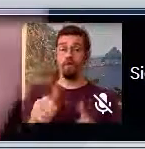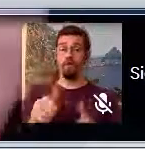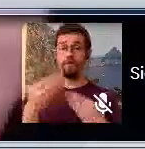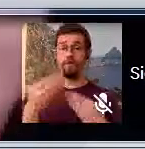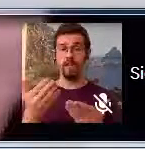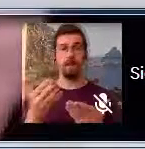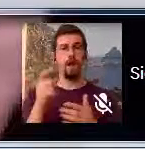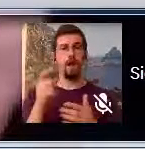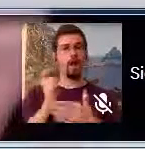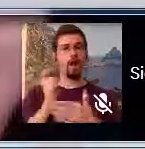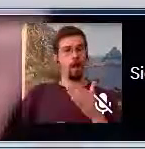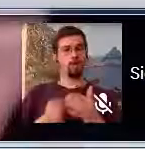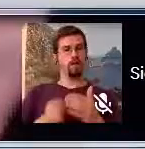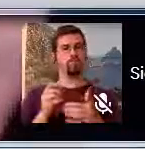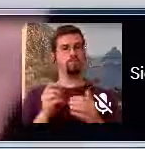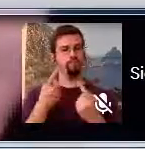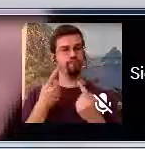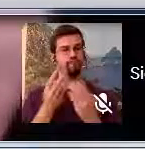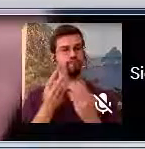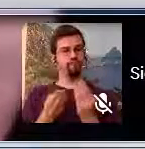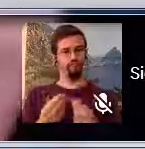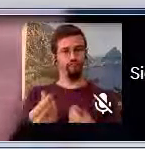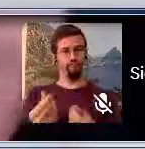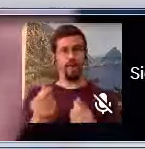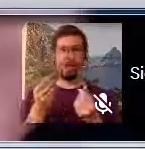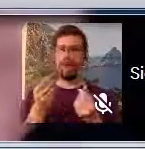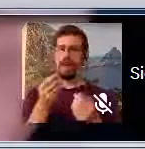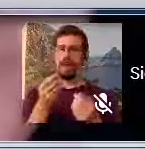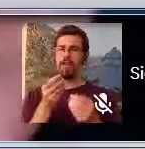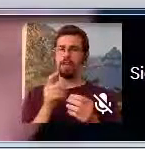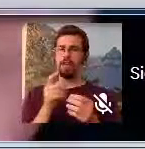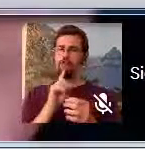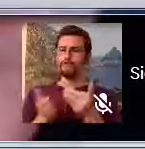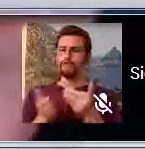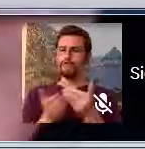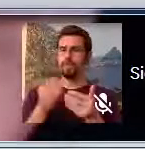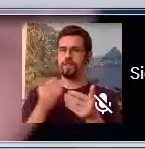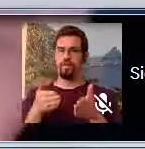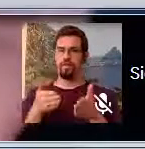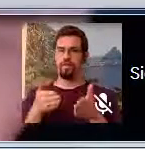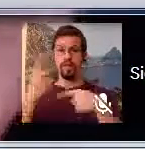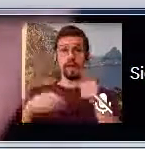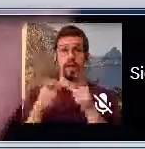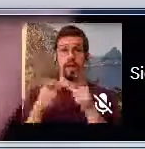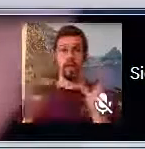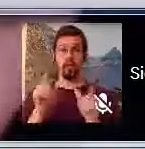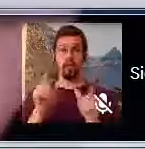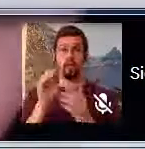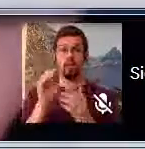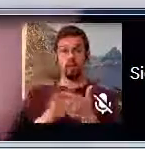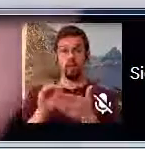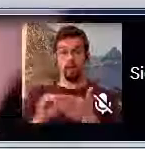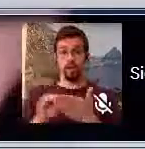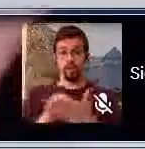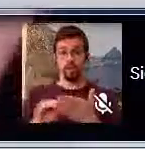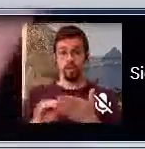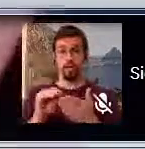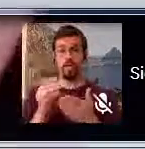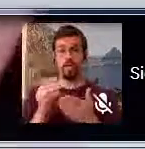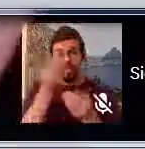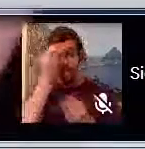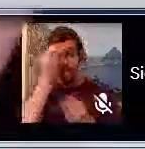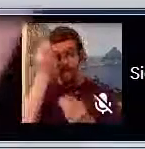make sign language notation content more accessible to deaf users. Next